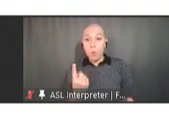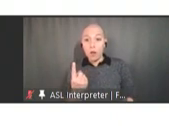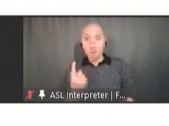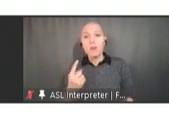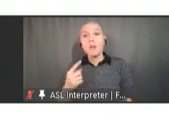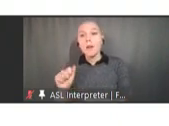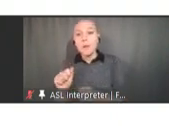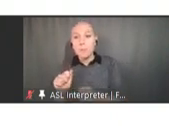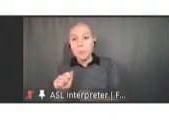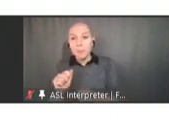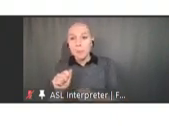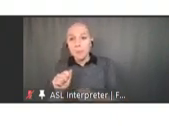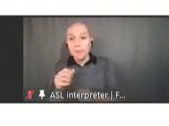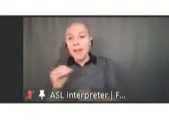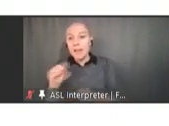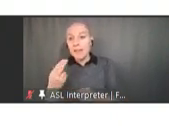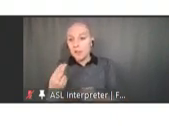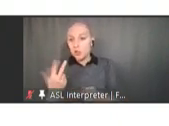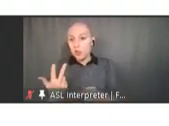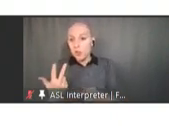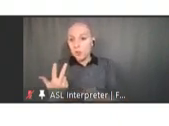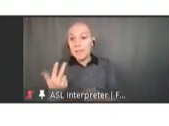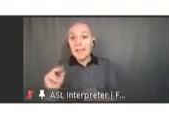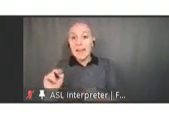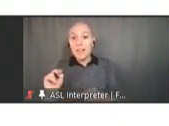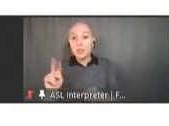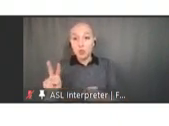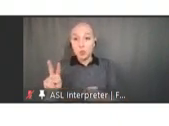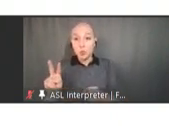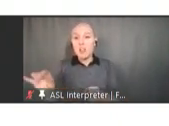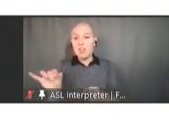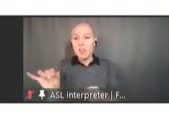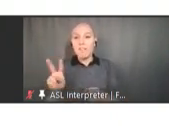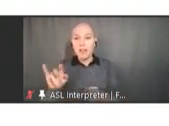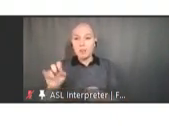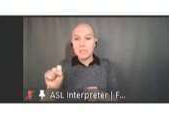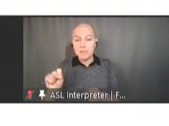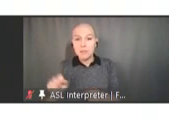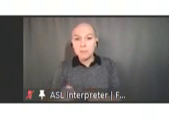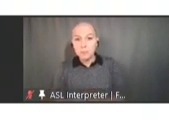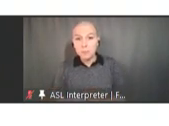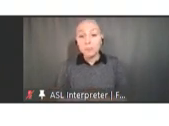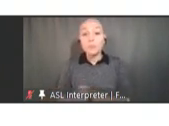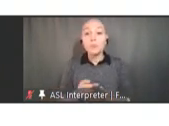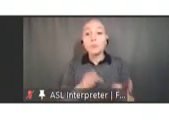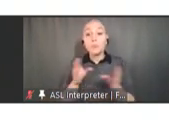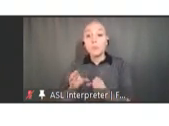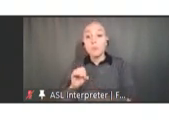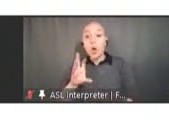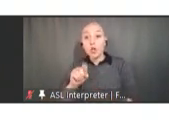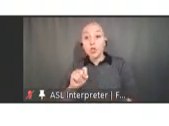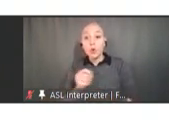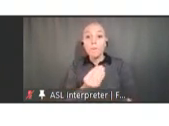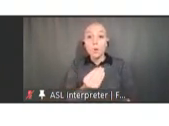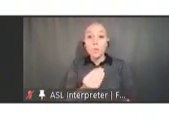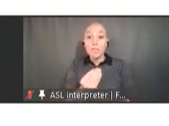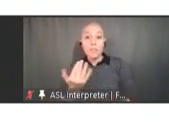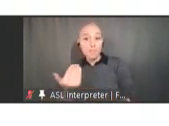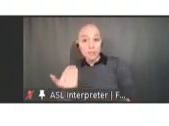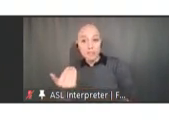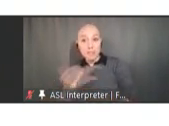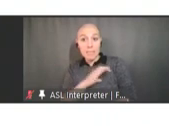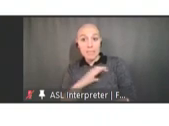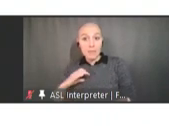09-like and the H3N2-like viruses. October 14th and 15th, the committee